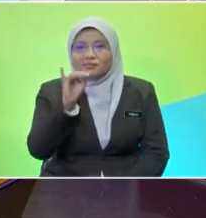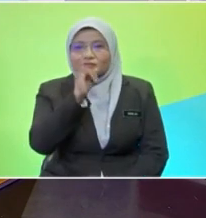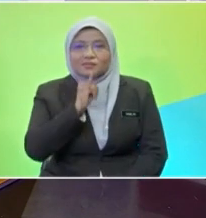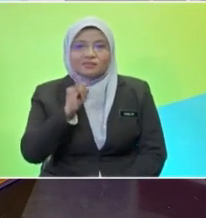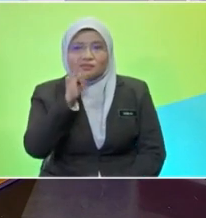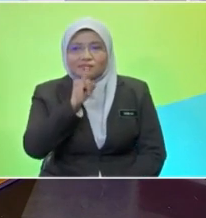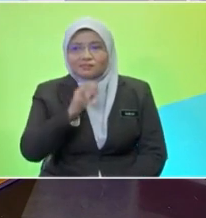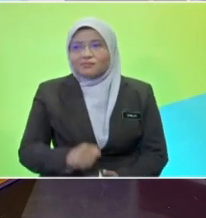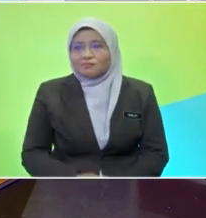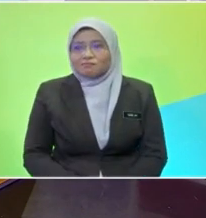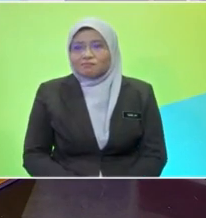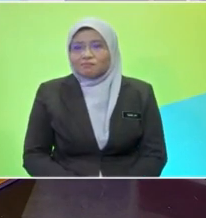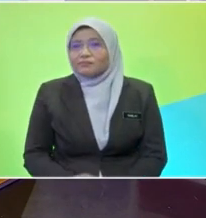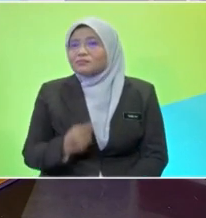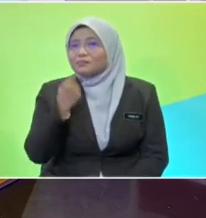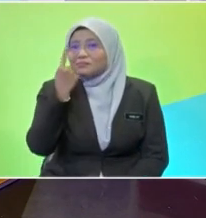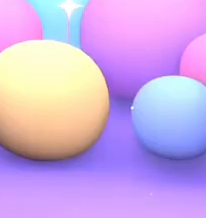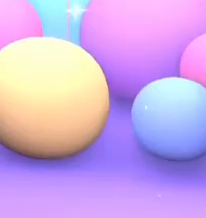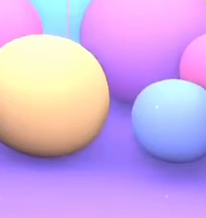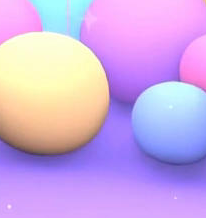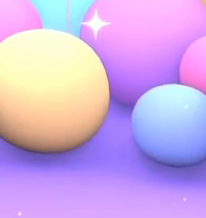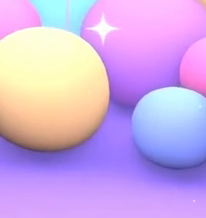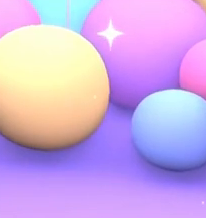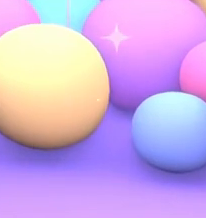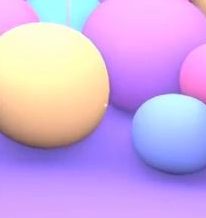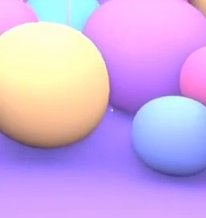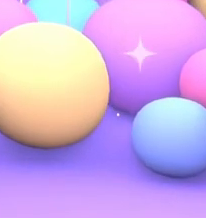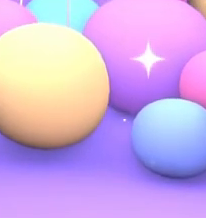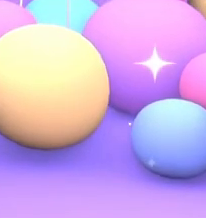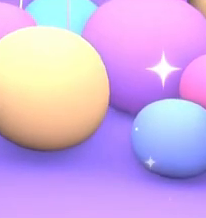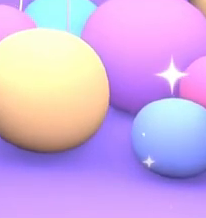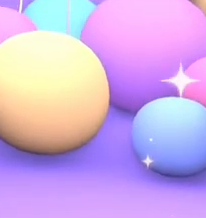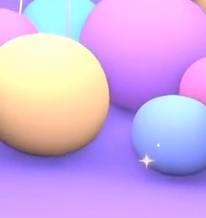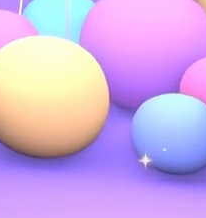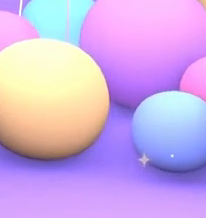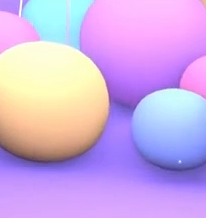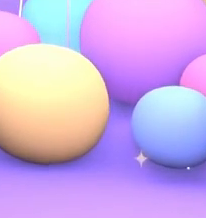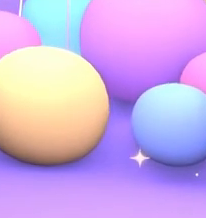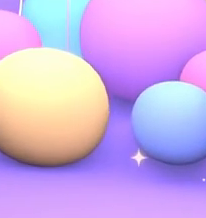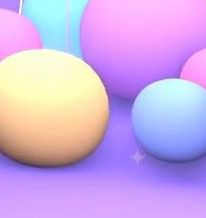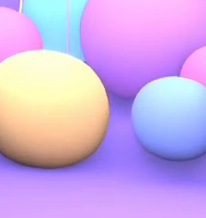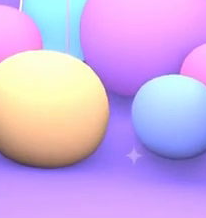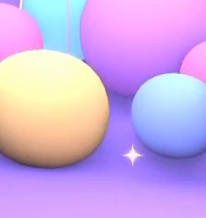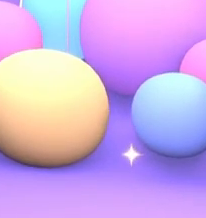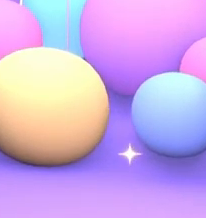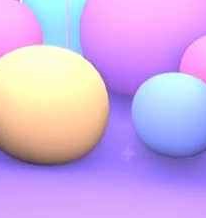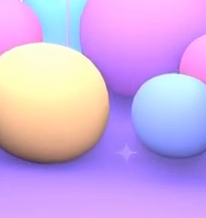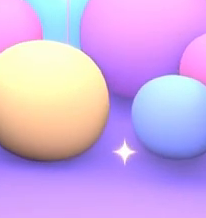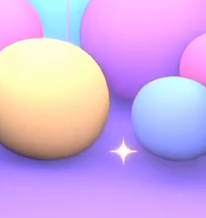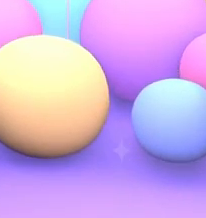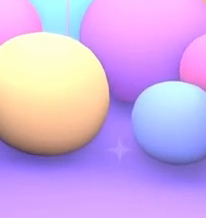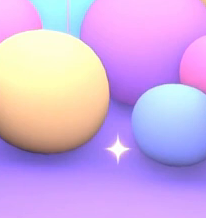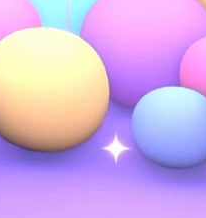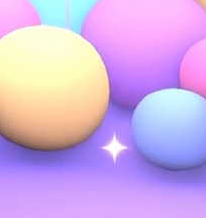four famous singers are writing, and I'm sure our famous singing pupils at home are also writing their answers. Okay, just try, okay,